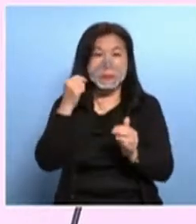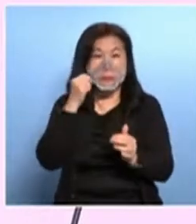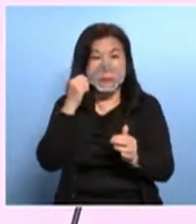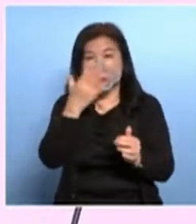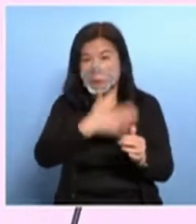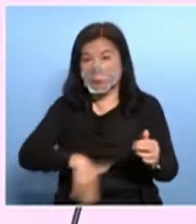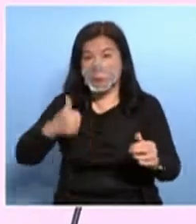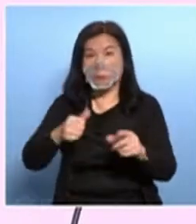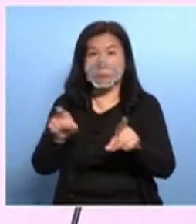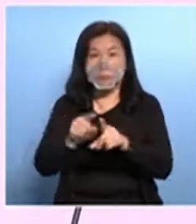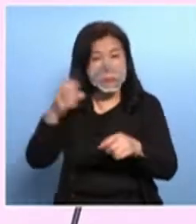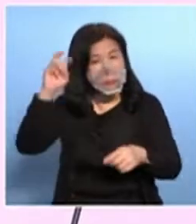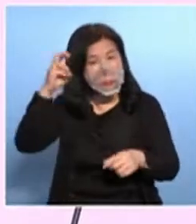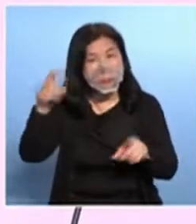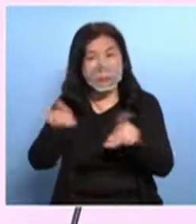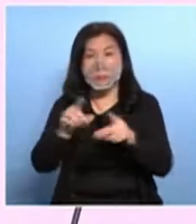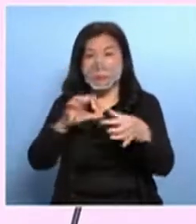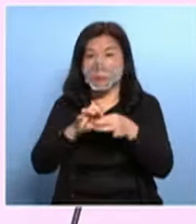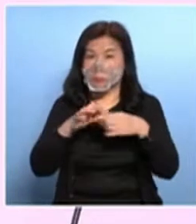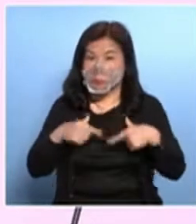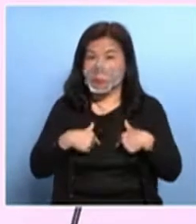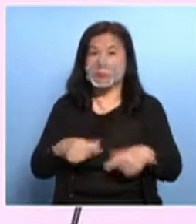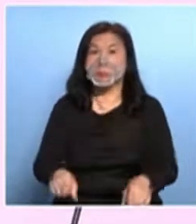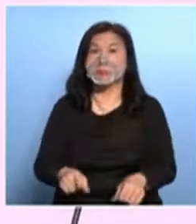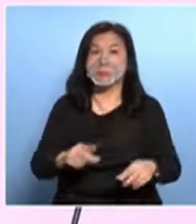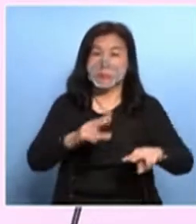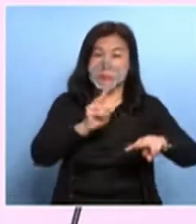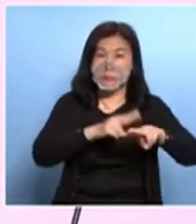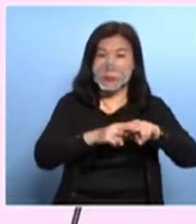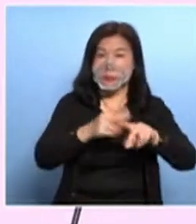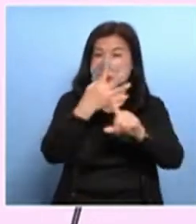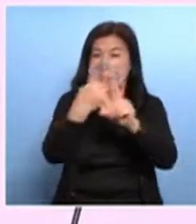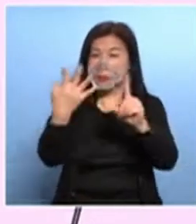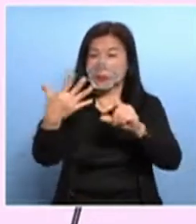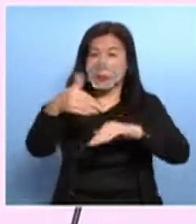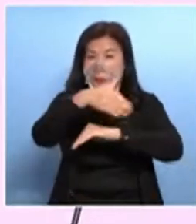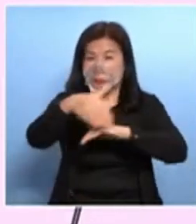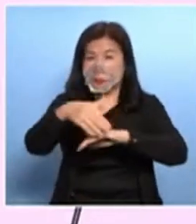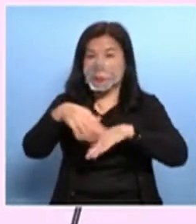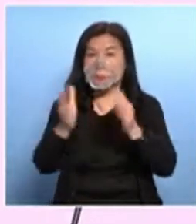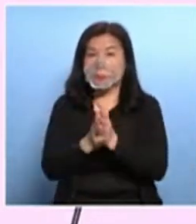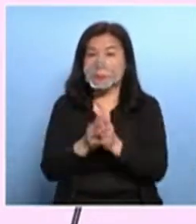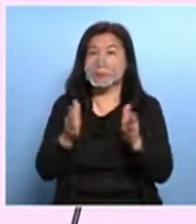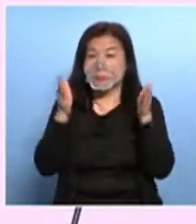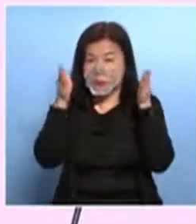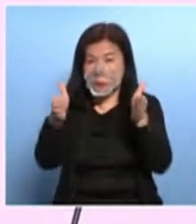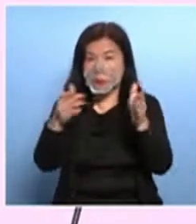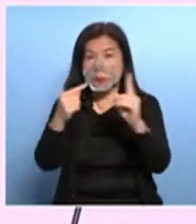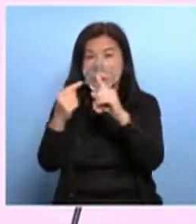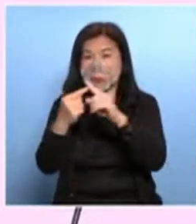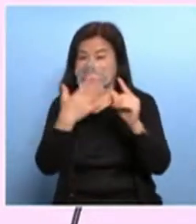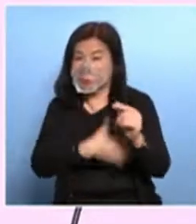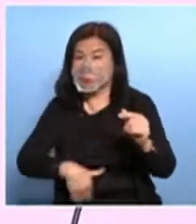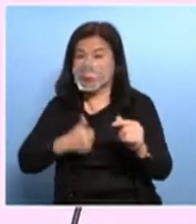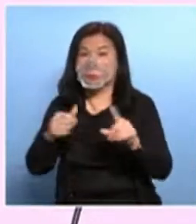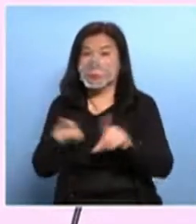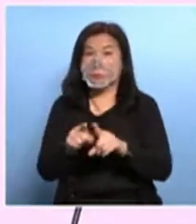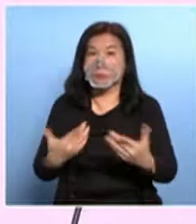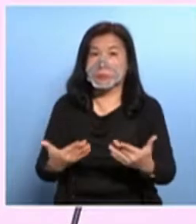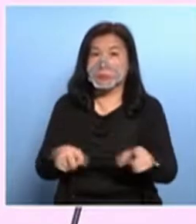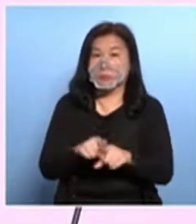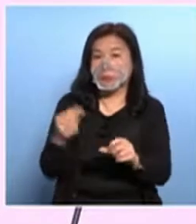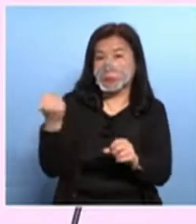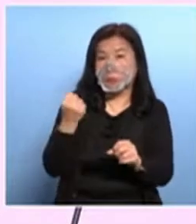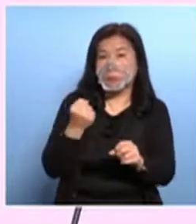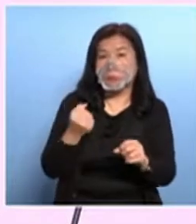in R&D in life and health disciplines. In fact, the National 14th Five-Year Plan has also called for focusing on issues